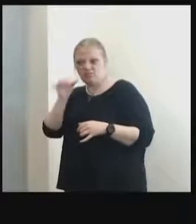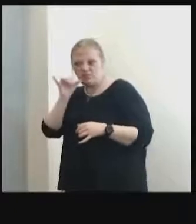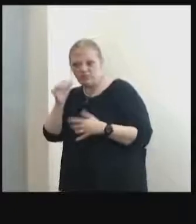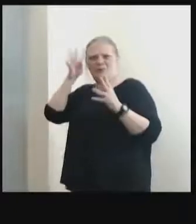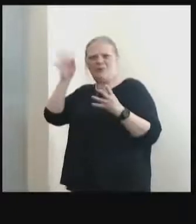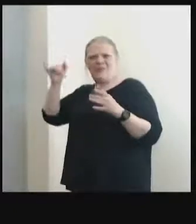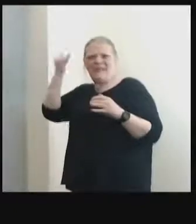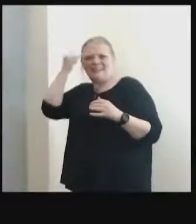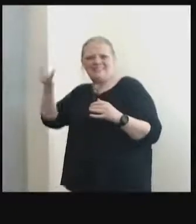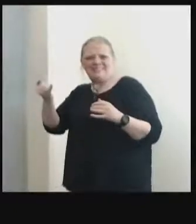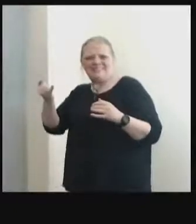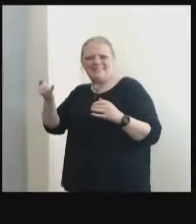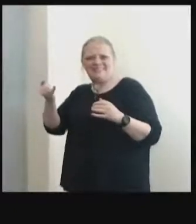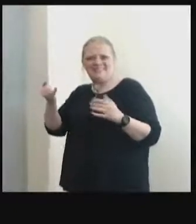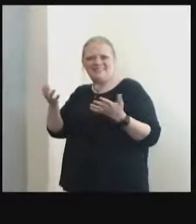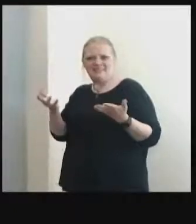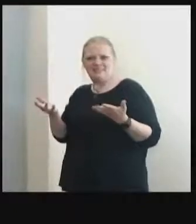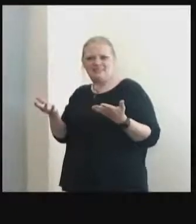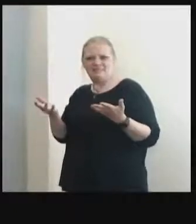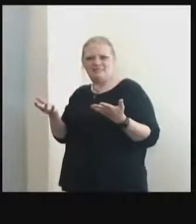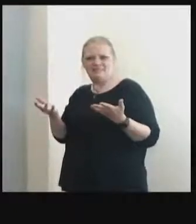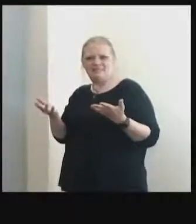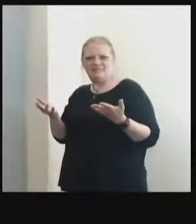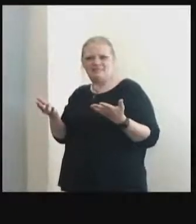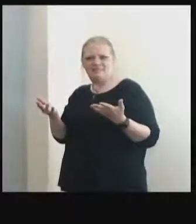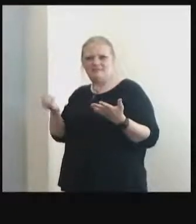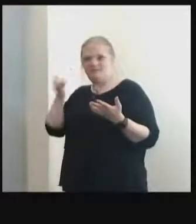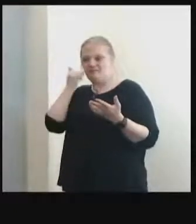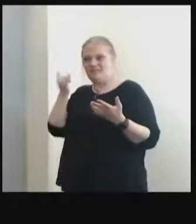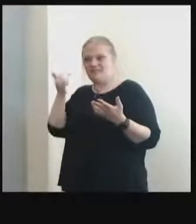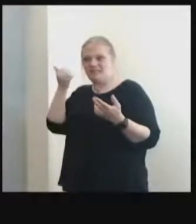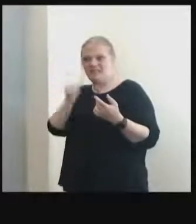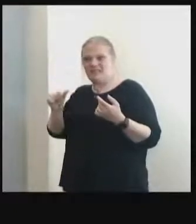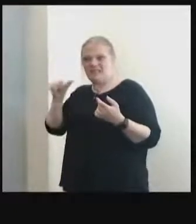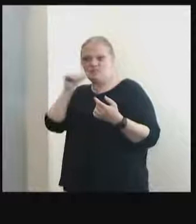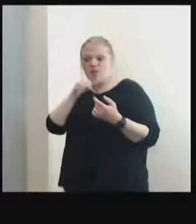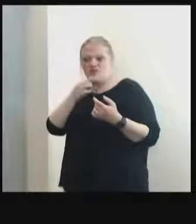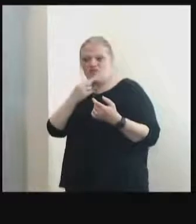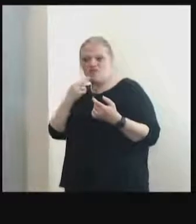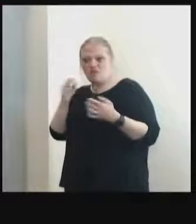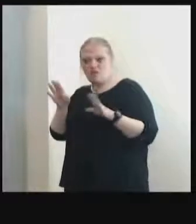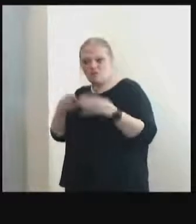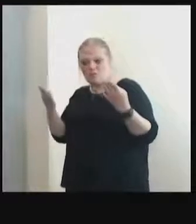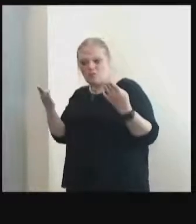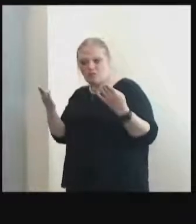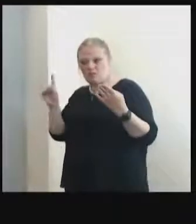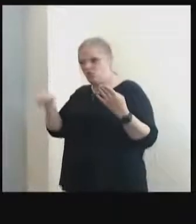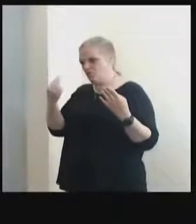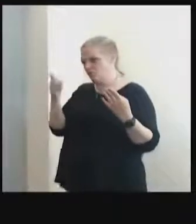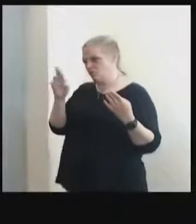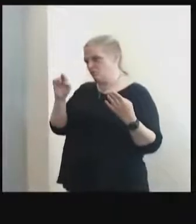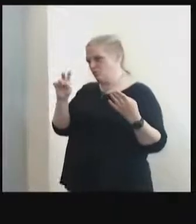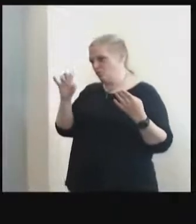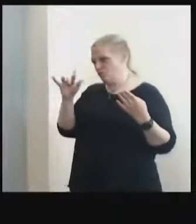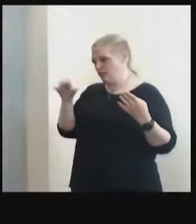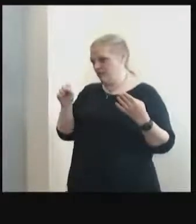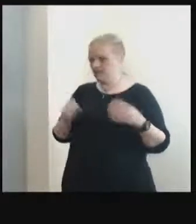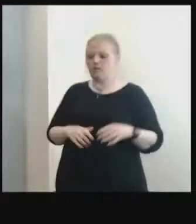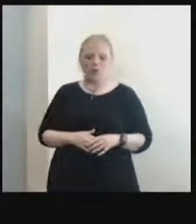works. I'm also whether or not it's open to any bar or restaurants that might also want to participate, or is it just breweries?